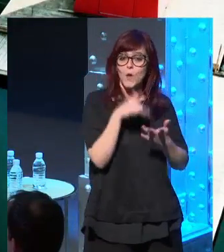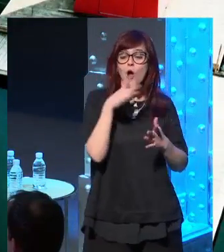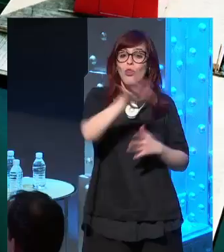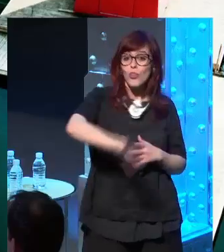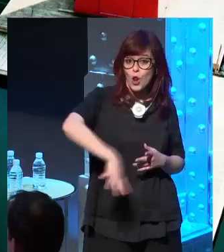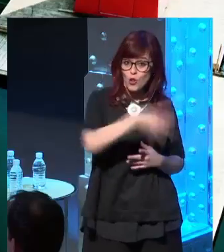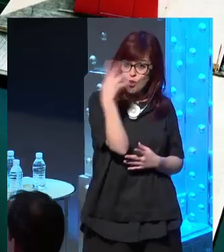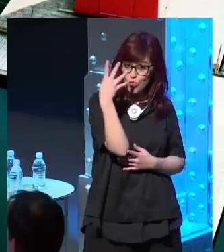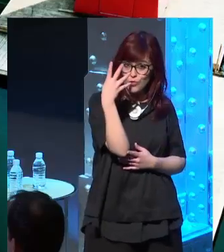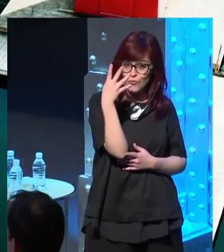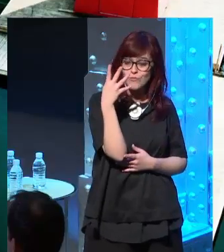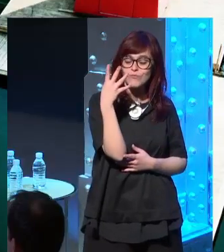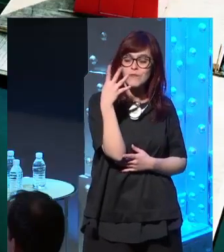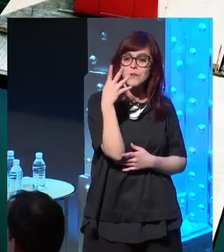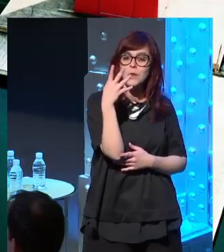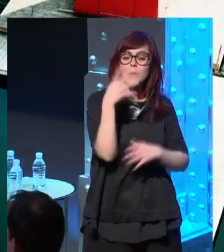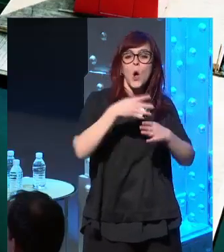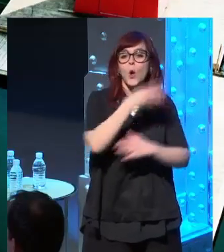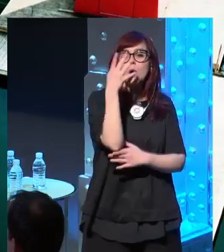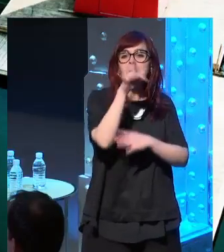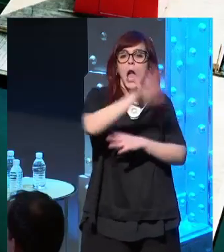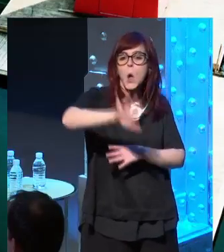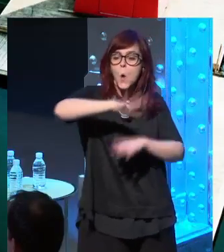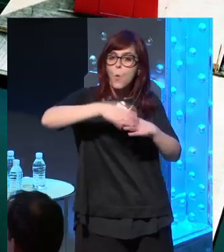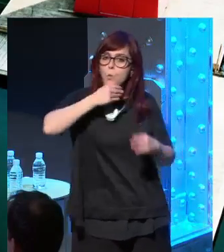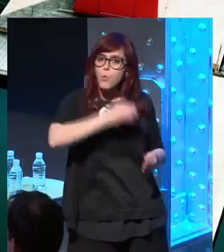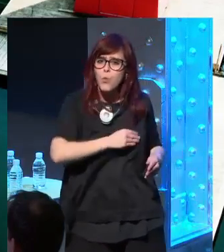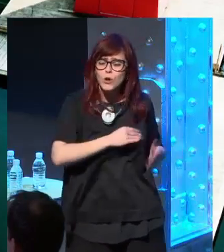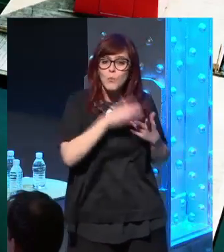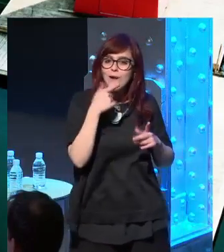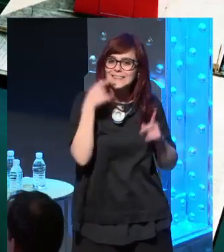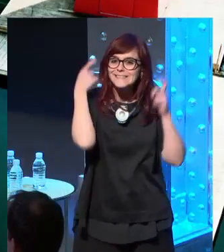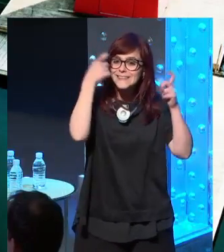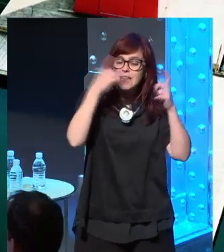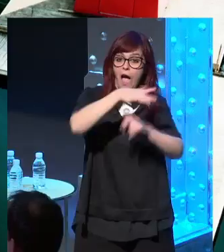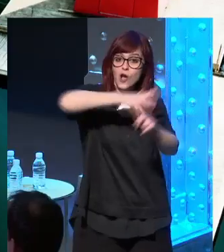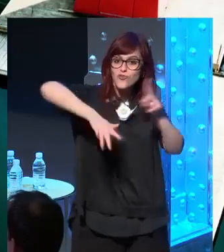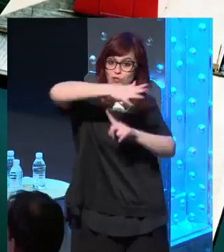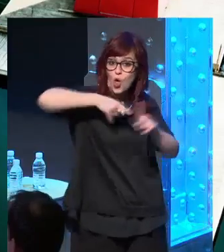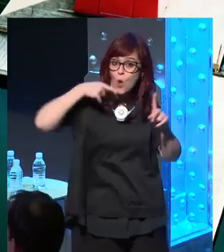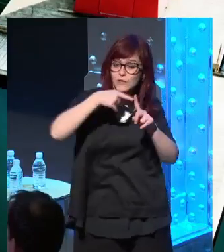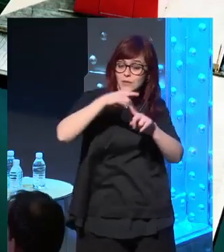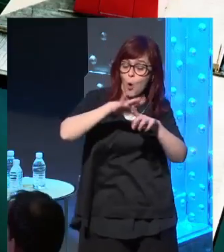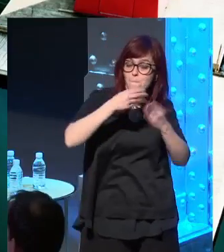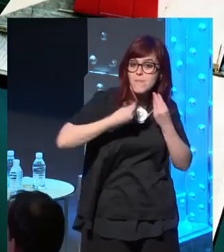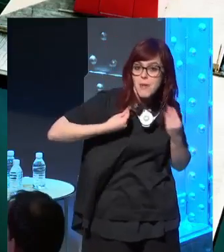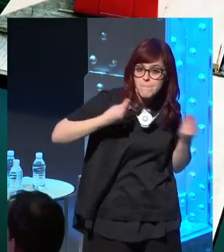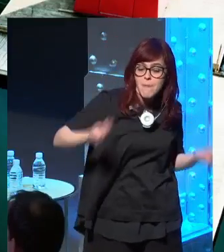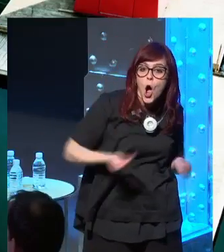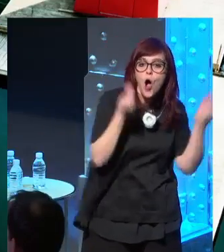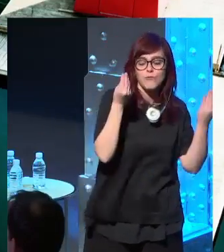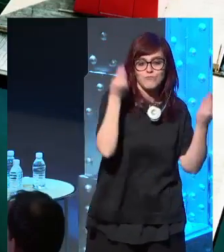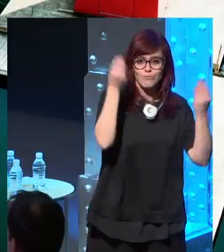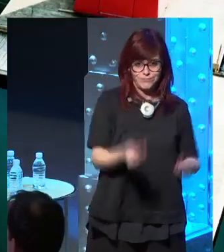is I think they are relatively good at creating good conditions for good lives. I think they're relatively good at